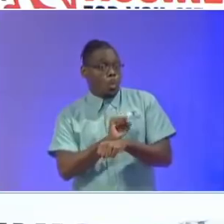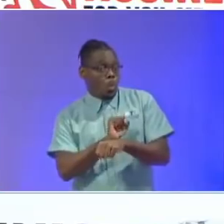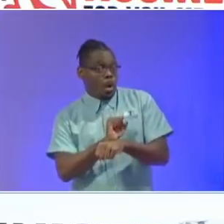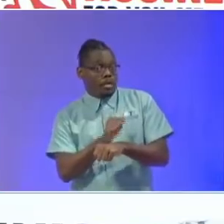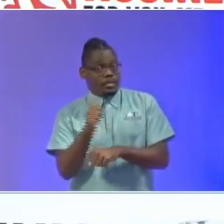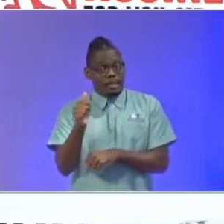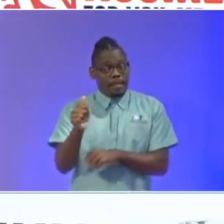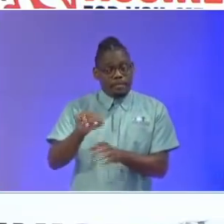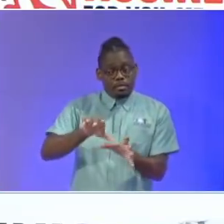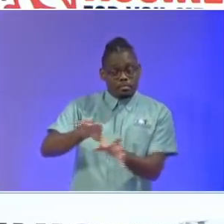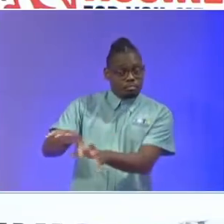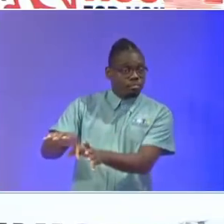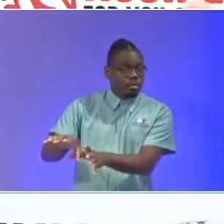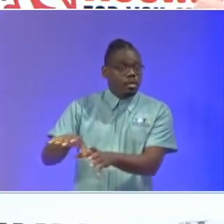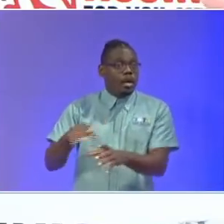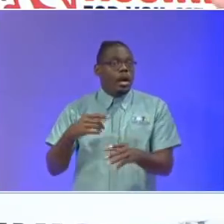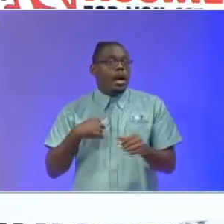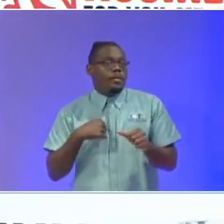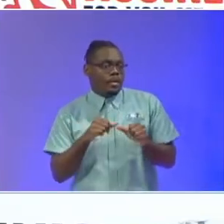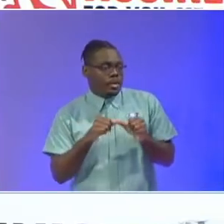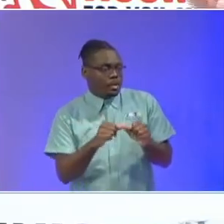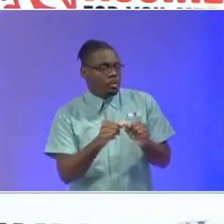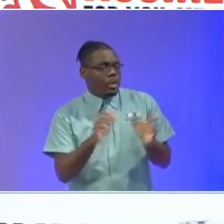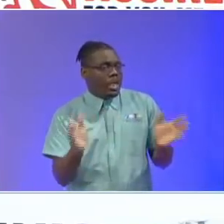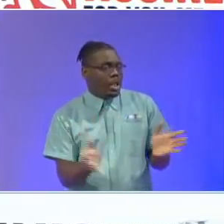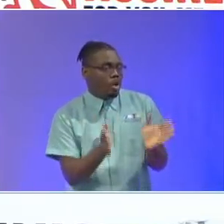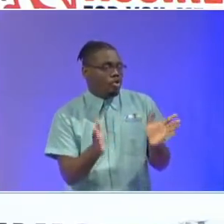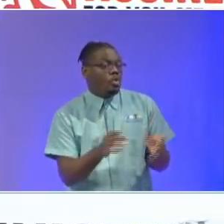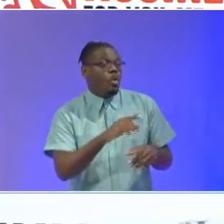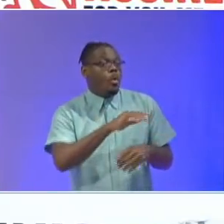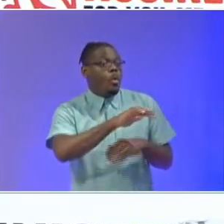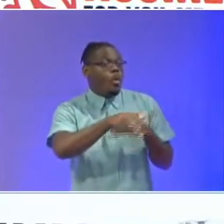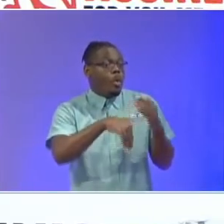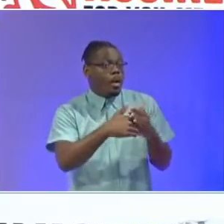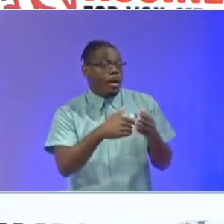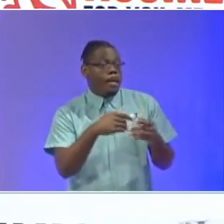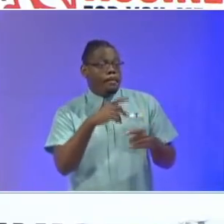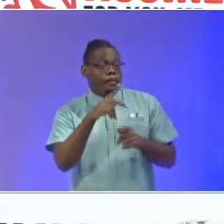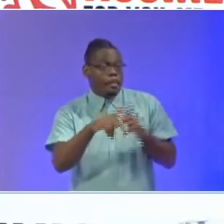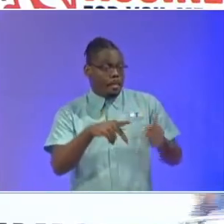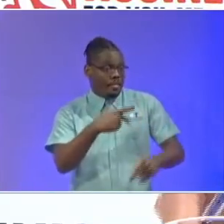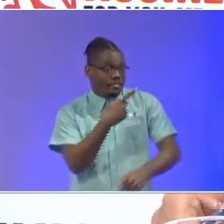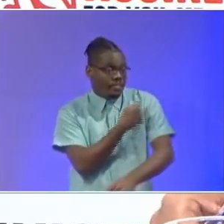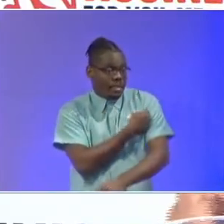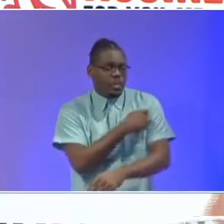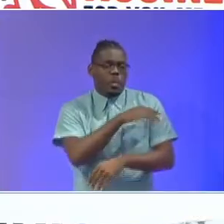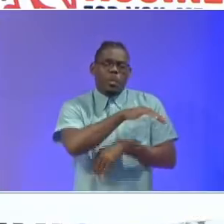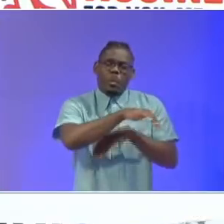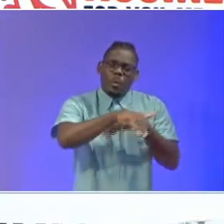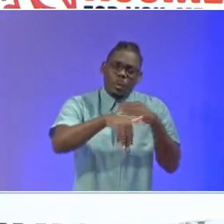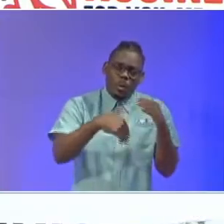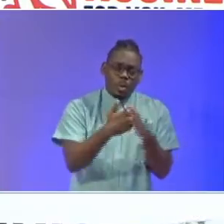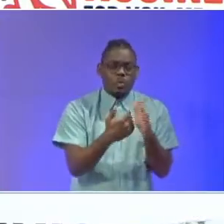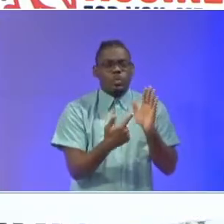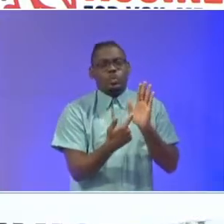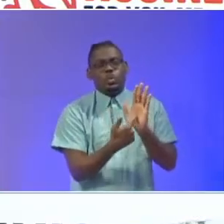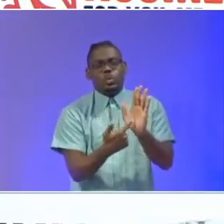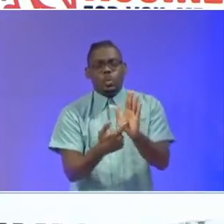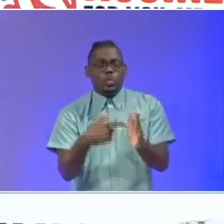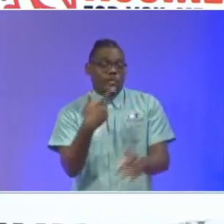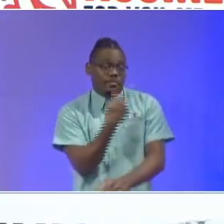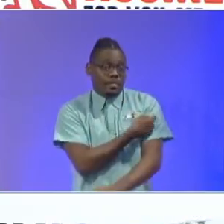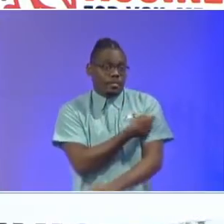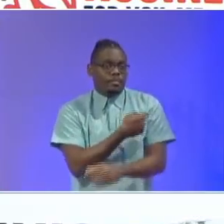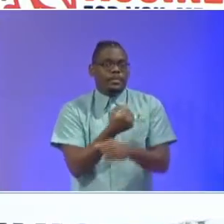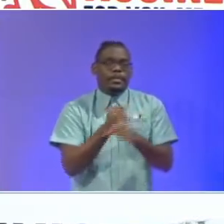we encourage people to get vaccinated. All the evidence around the world speaks about that. Yes, your second question about the